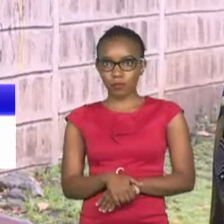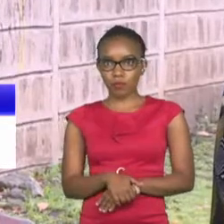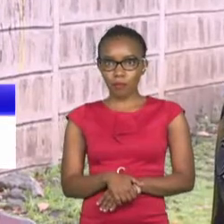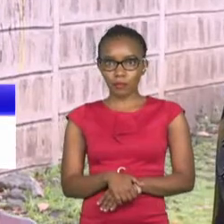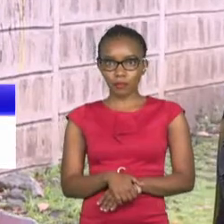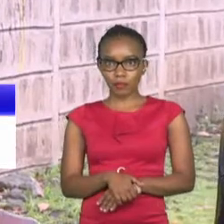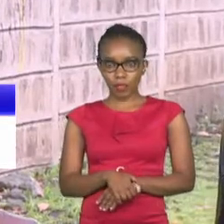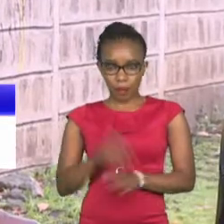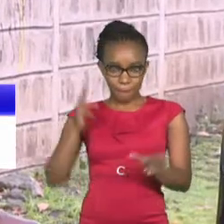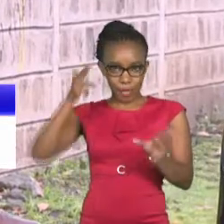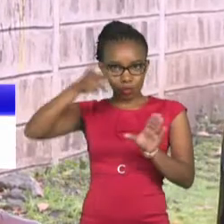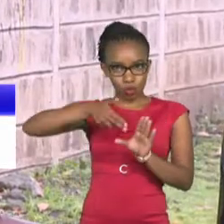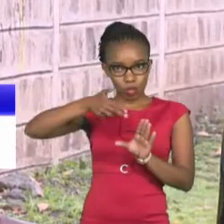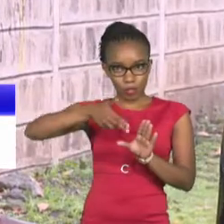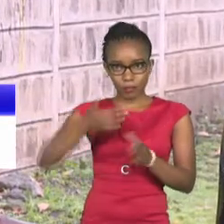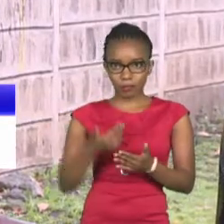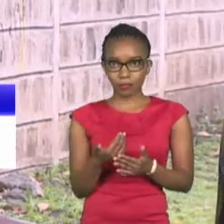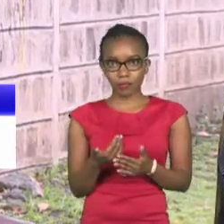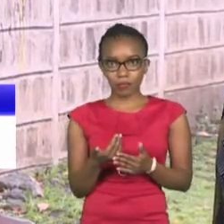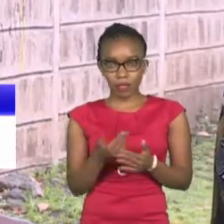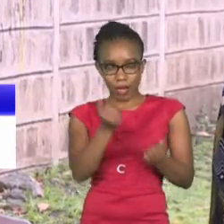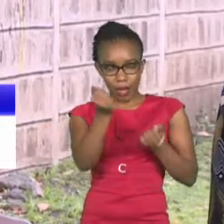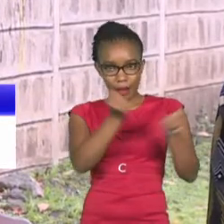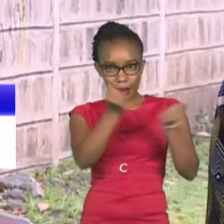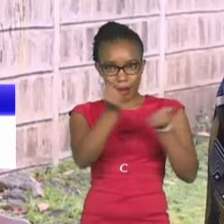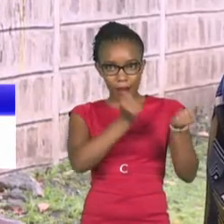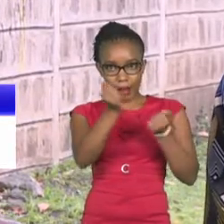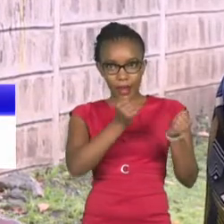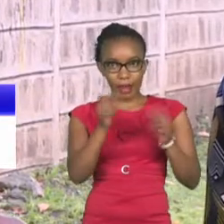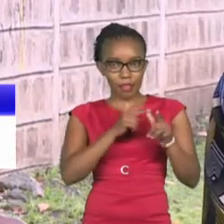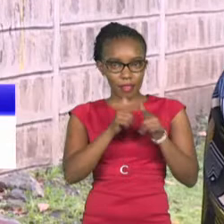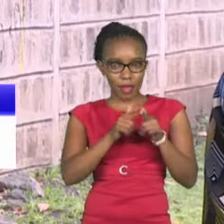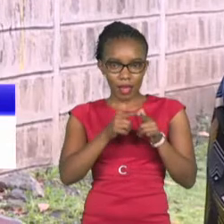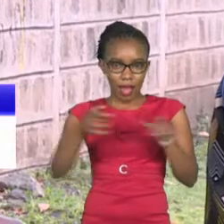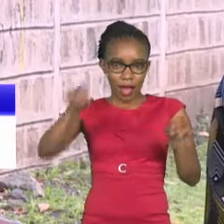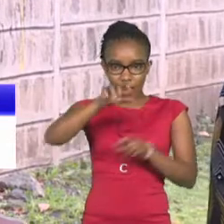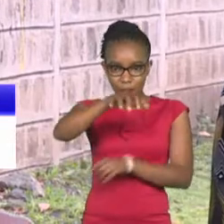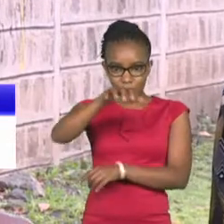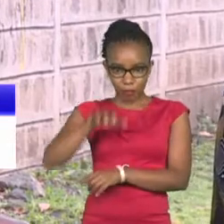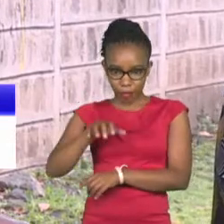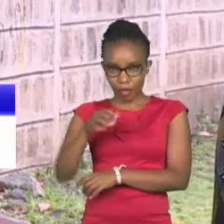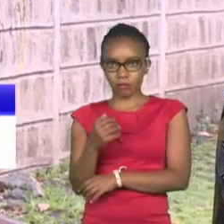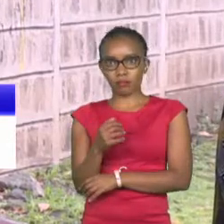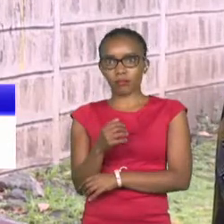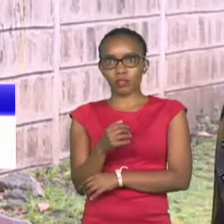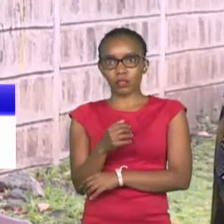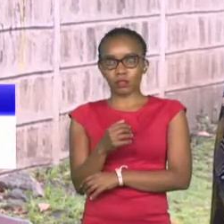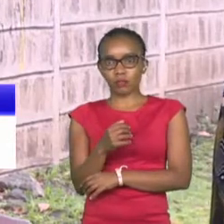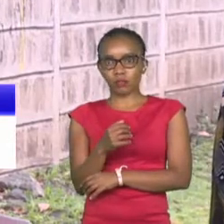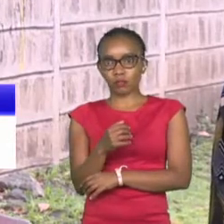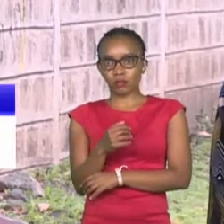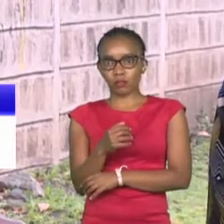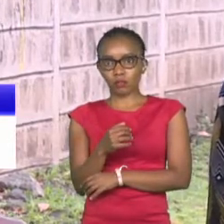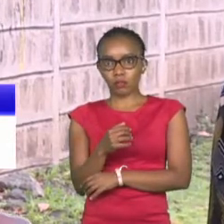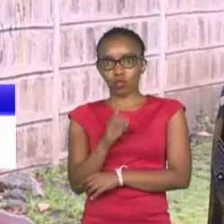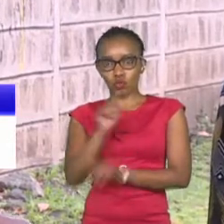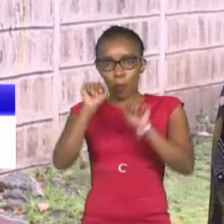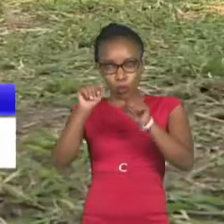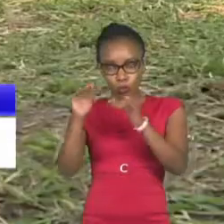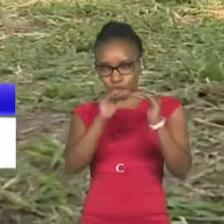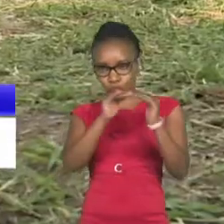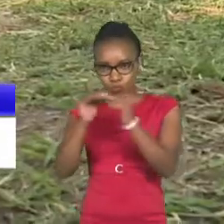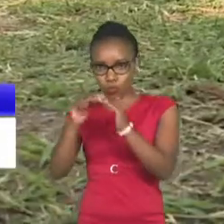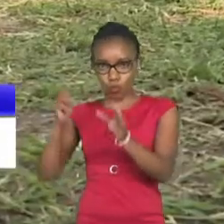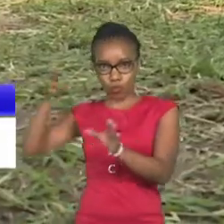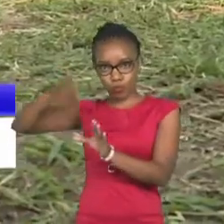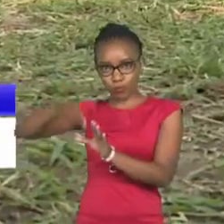petrol ukiona pia kwa magari pia watabindi wapandishe ile fare yao ili waweze kukidhi ile mahitaji yao pia.